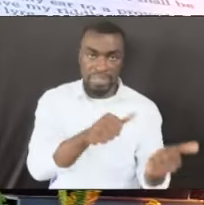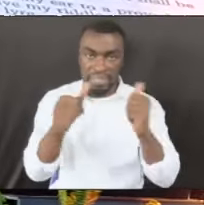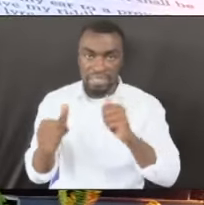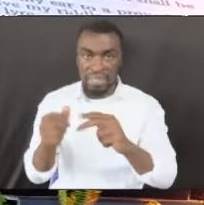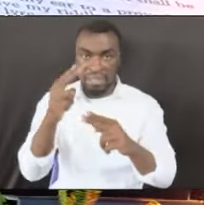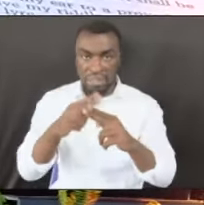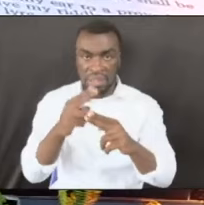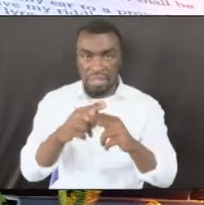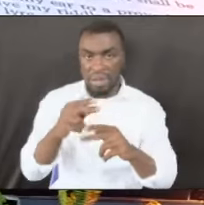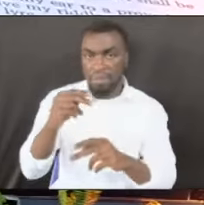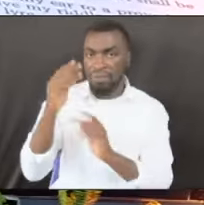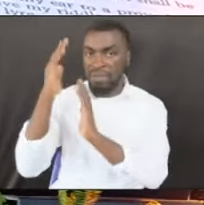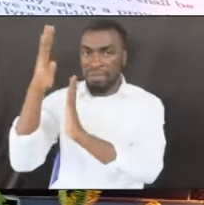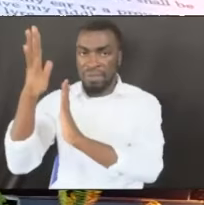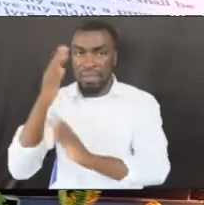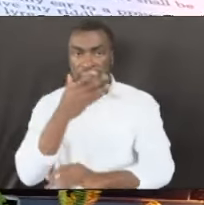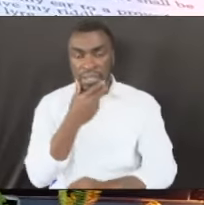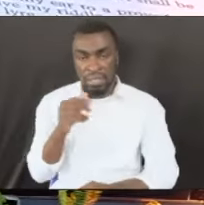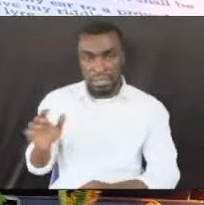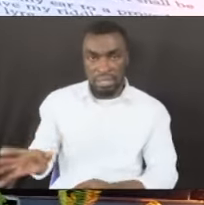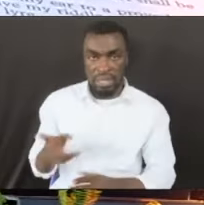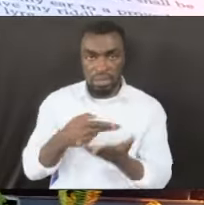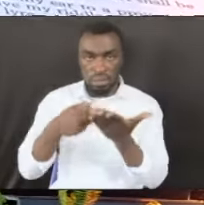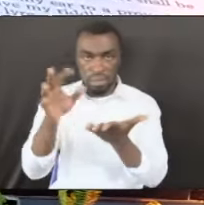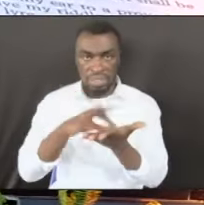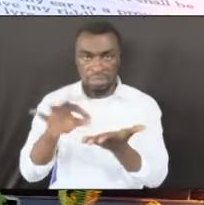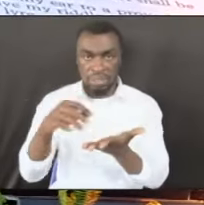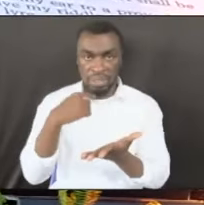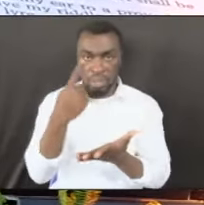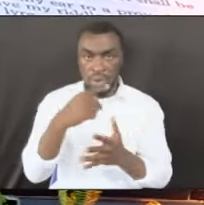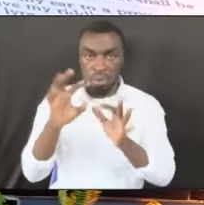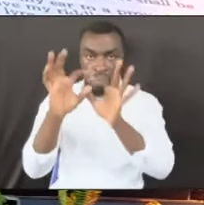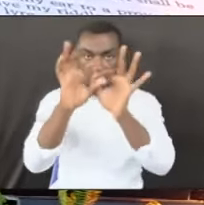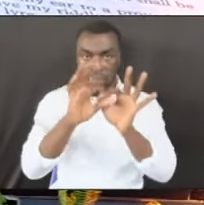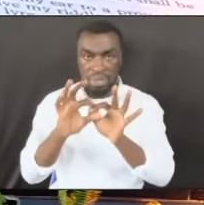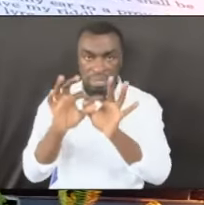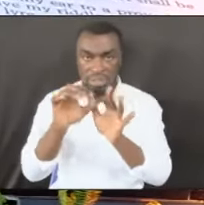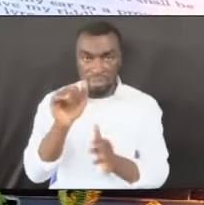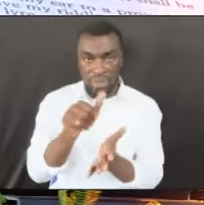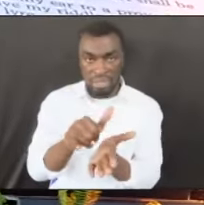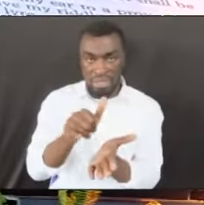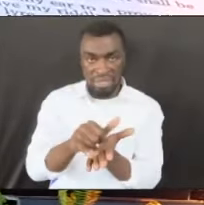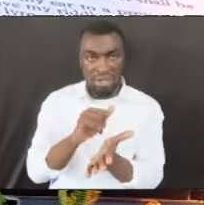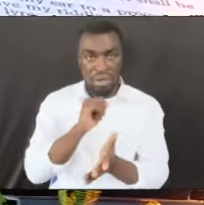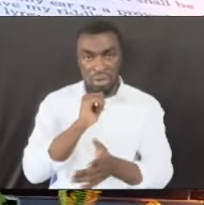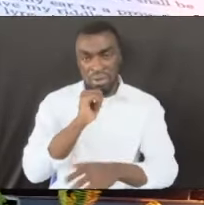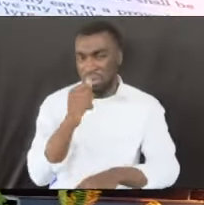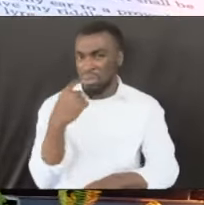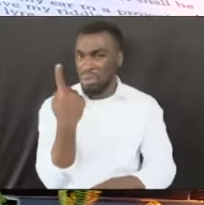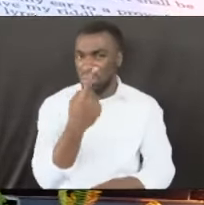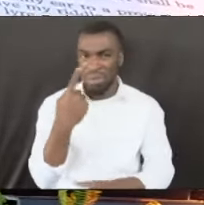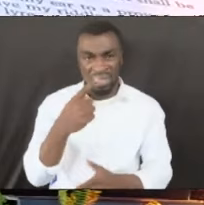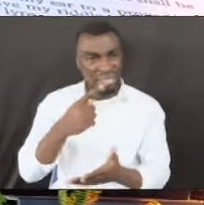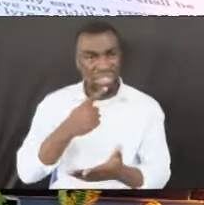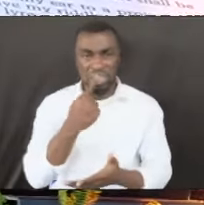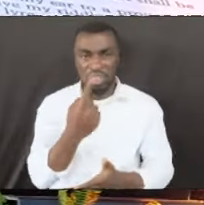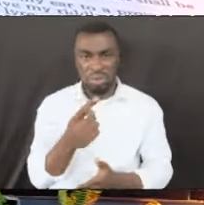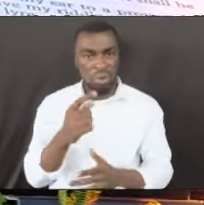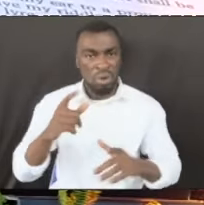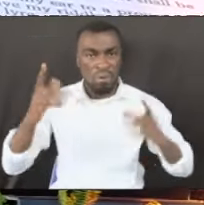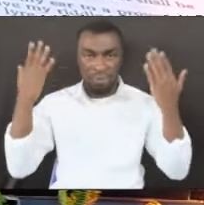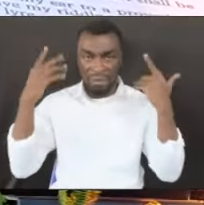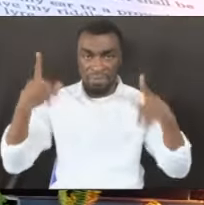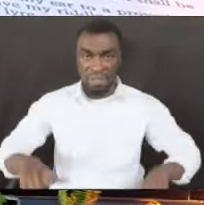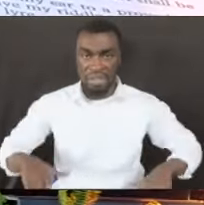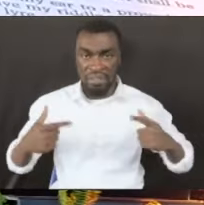name of the Father, the Son, and the Holy Spirit. Whoever cooperates in that is not only assured of eternal life, but in this